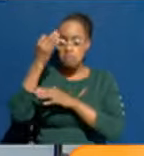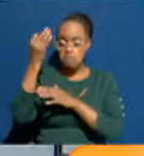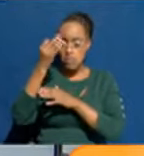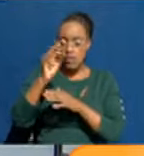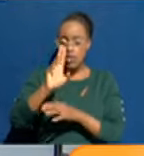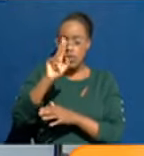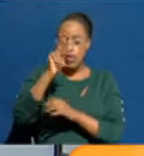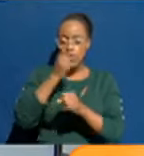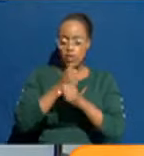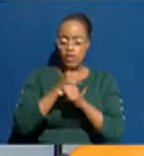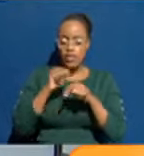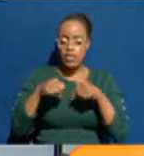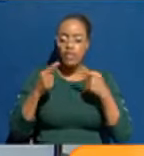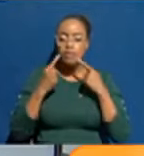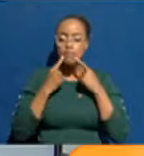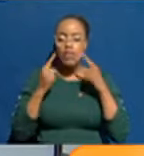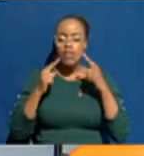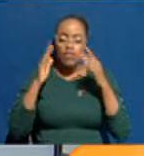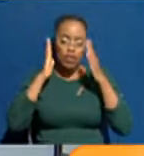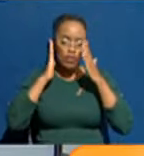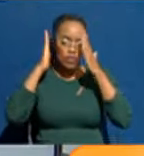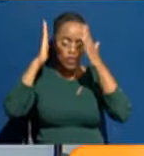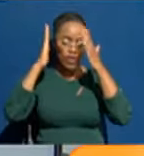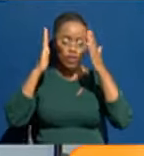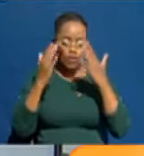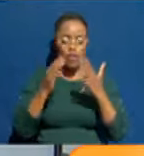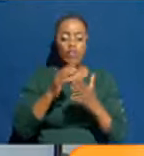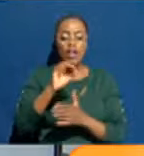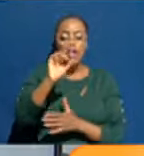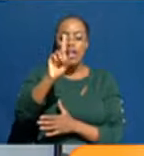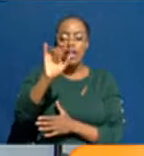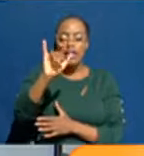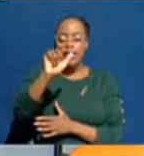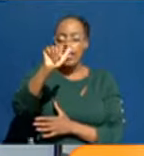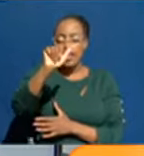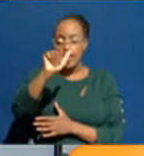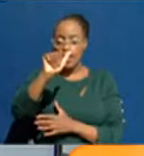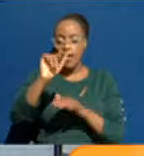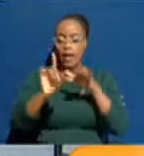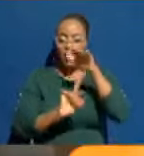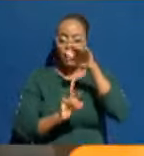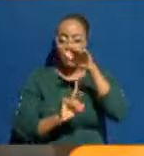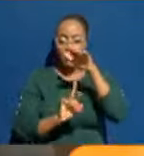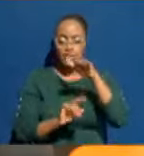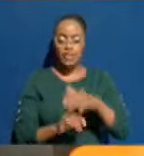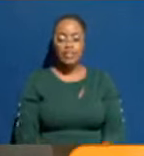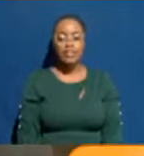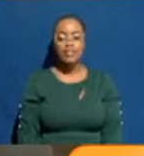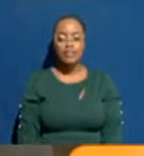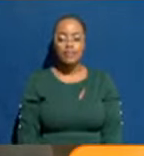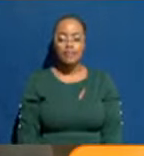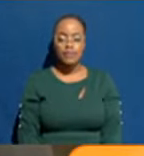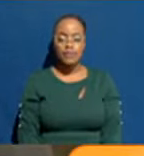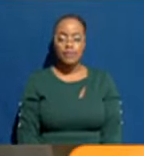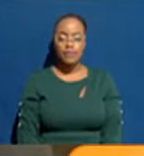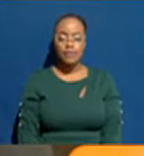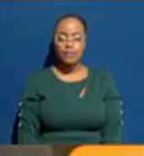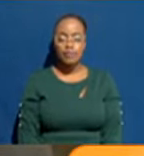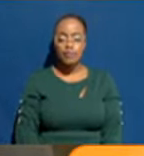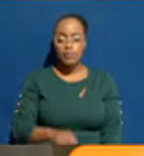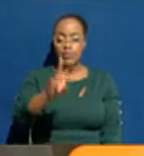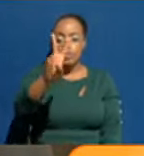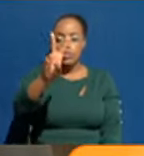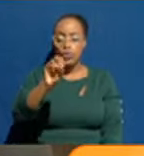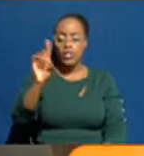operates as a self-proclaimed archbishop of the Gilbert Deya Ministries. In shooting the criminal matter,